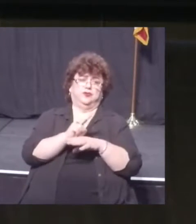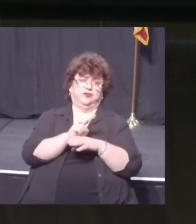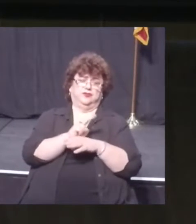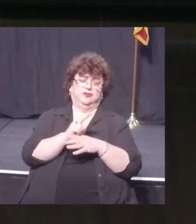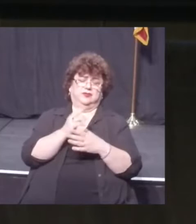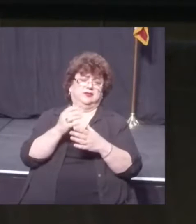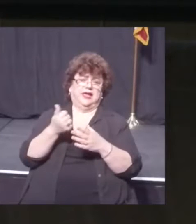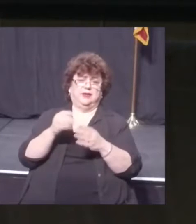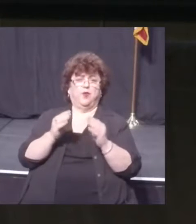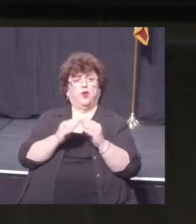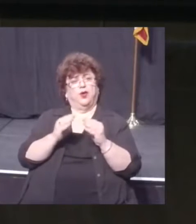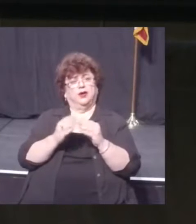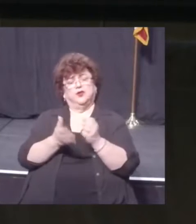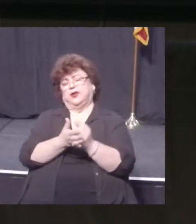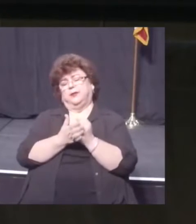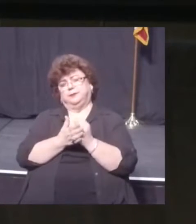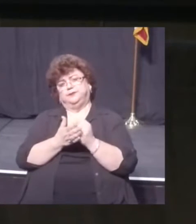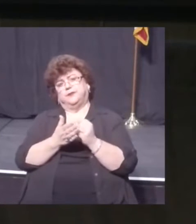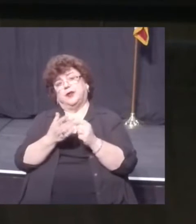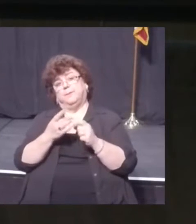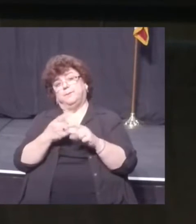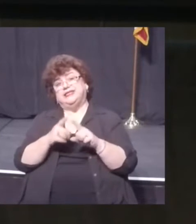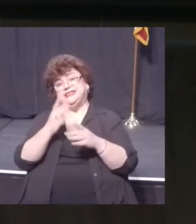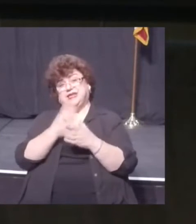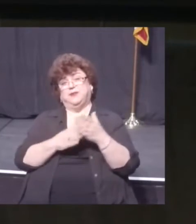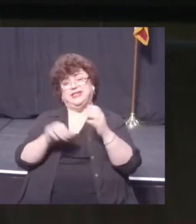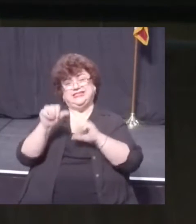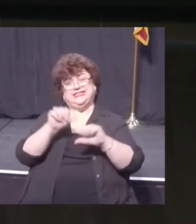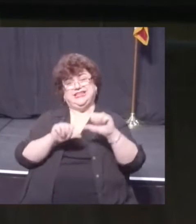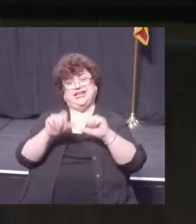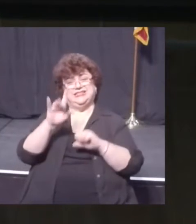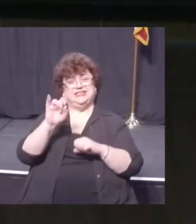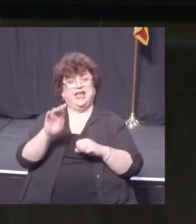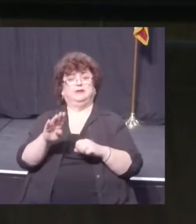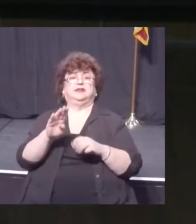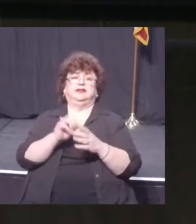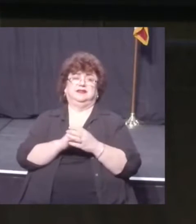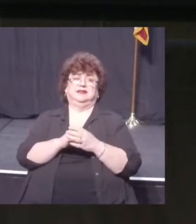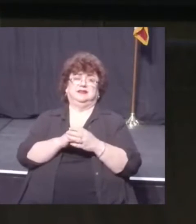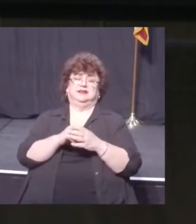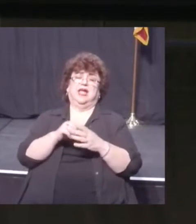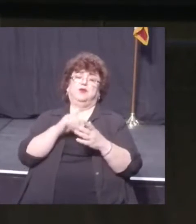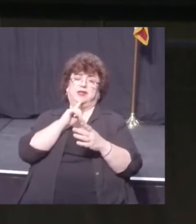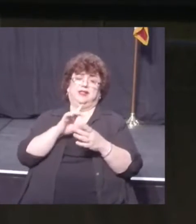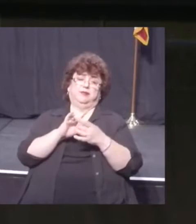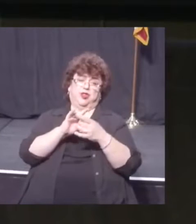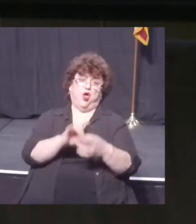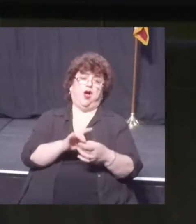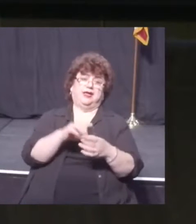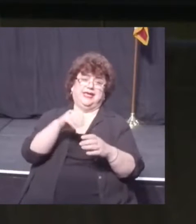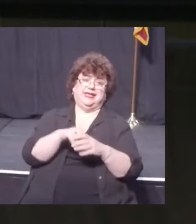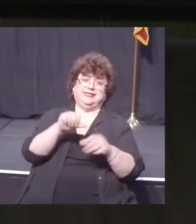it, some of our science labs belong in a science museum.